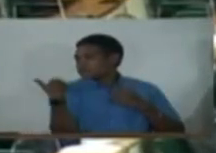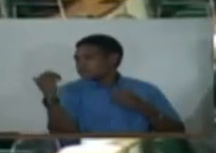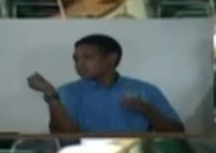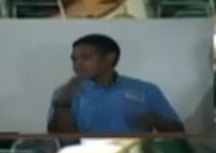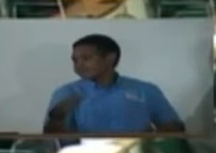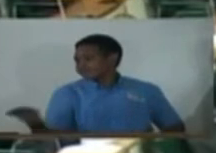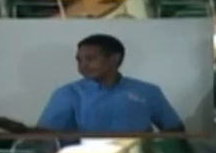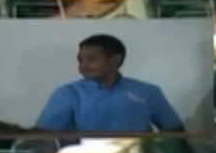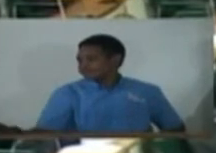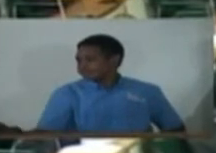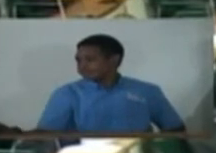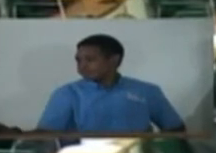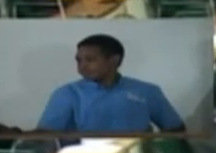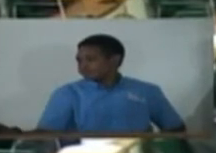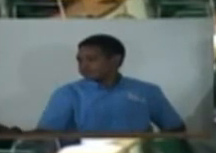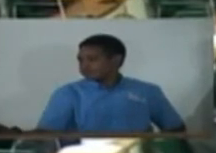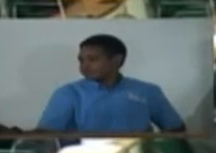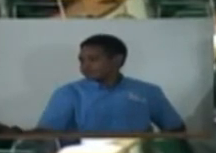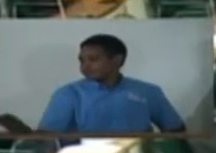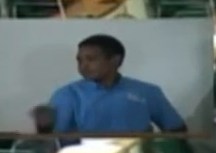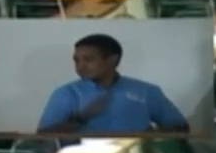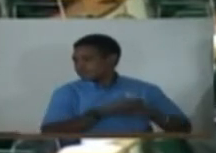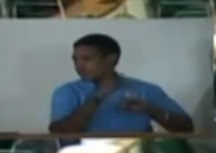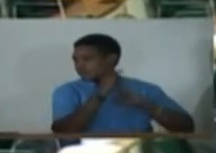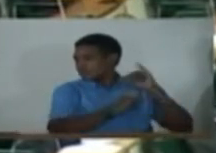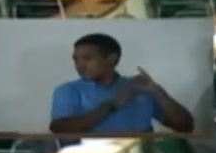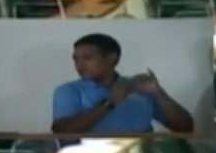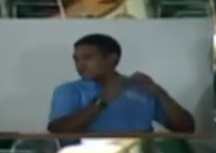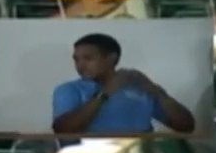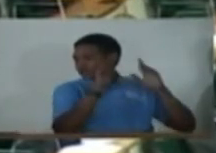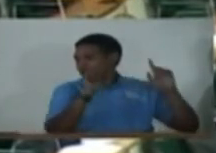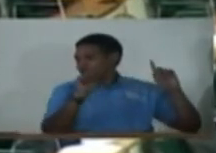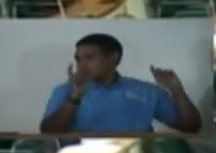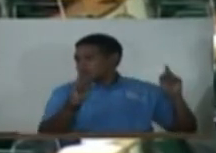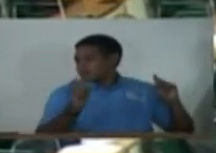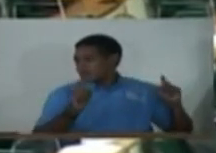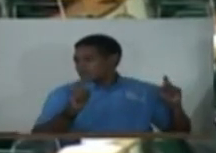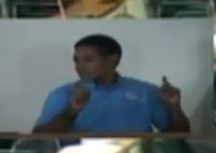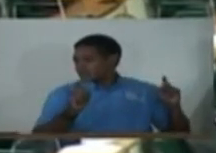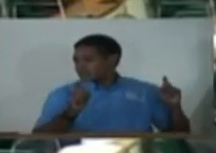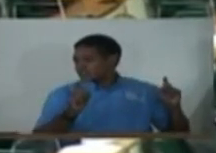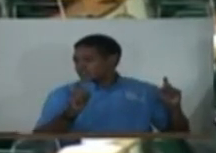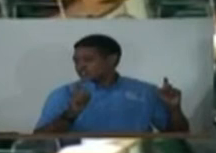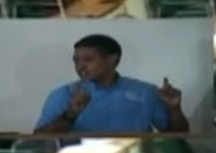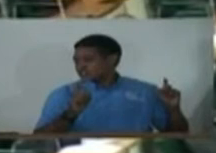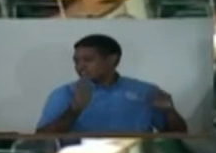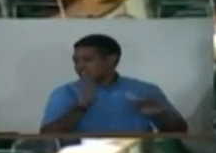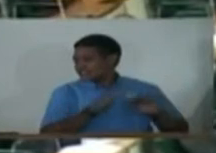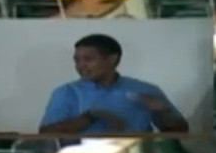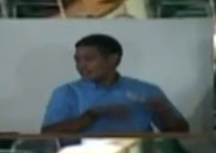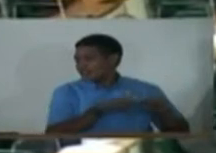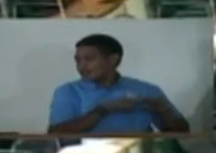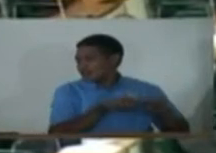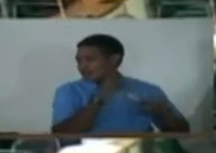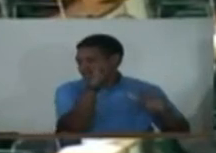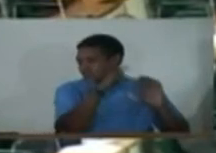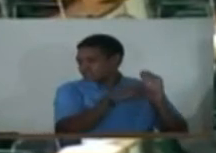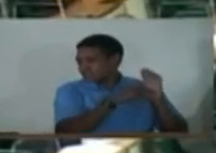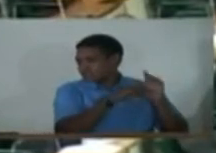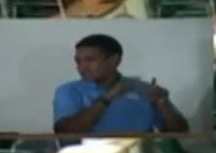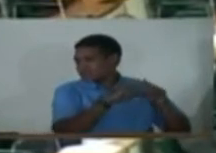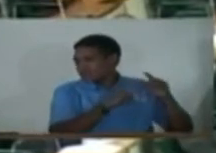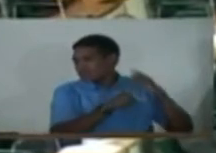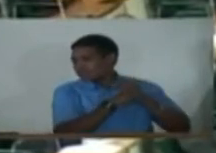on institutions to manage, rather than having to depend on, say, for example, curfews